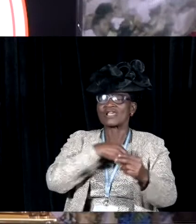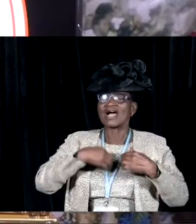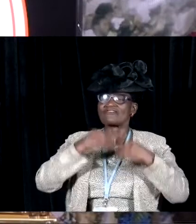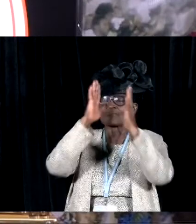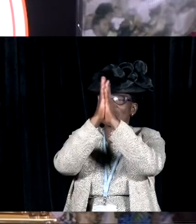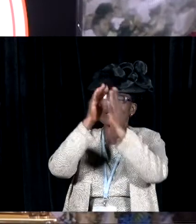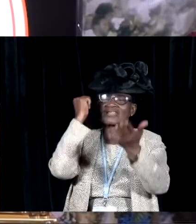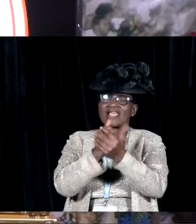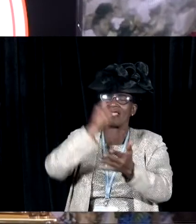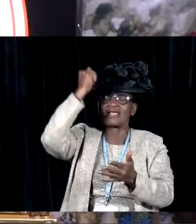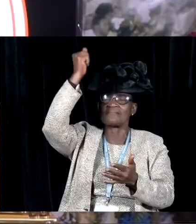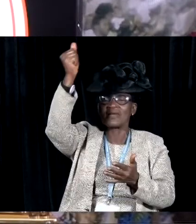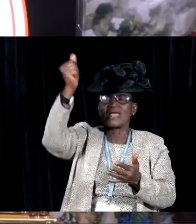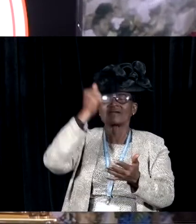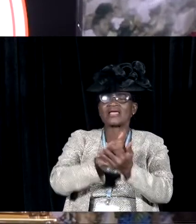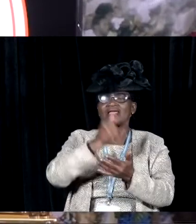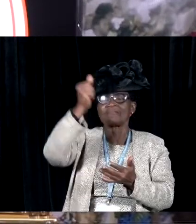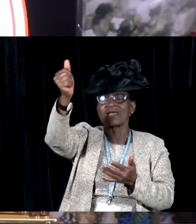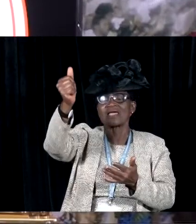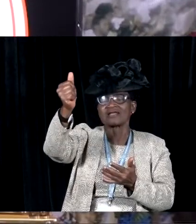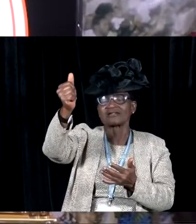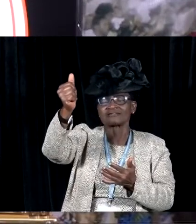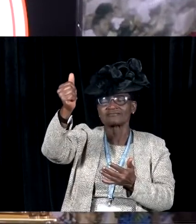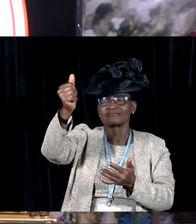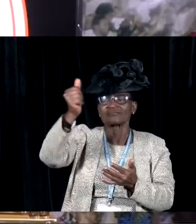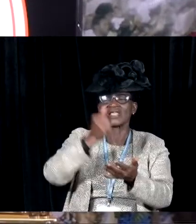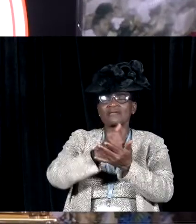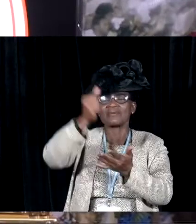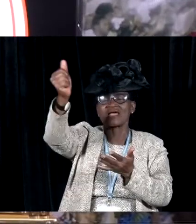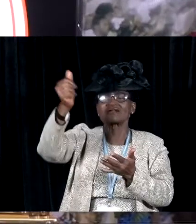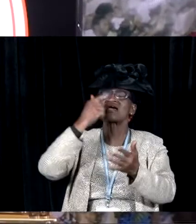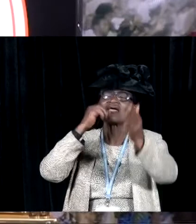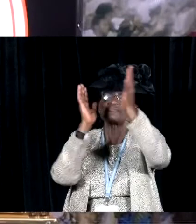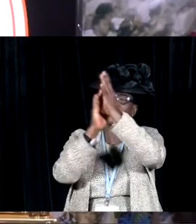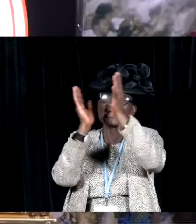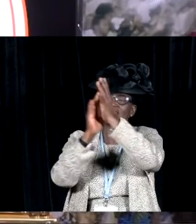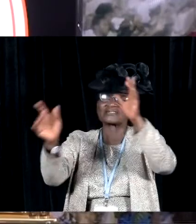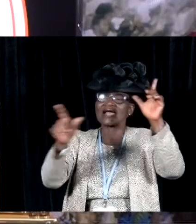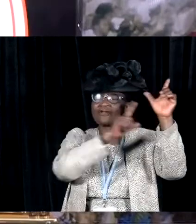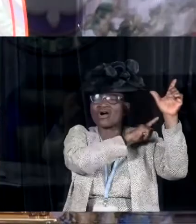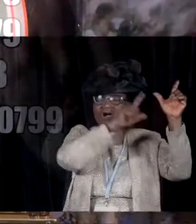Amen. Amen. Amen. Praise the Lord.